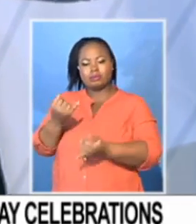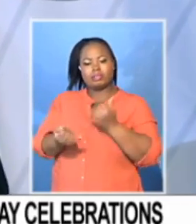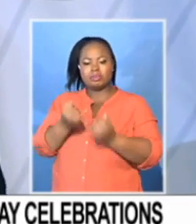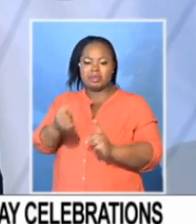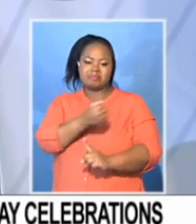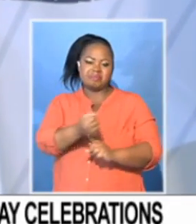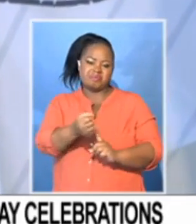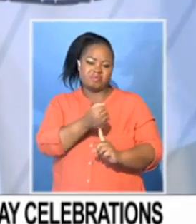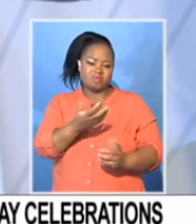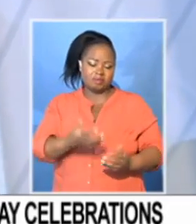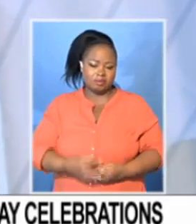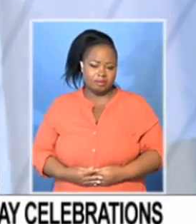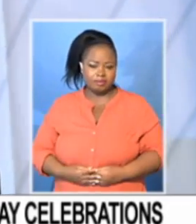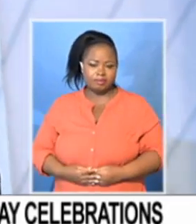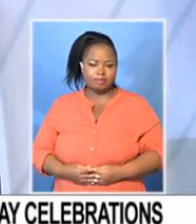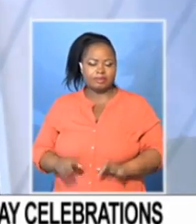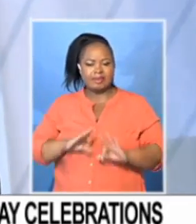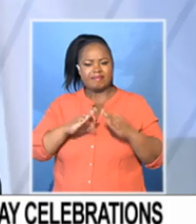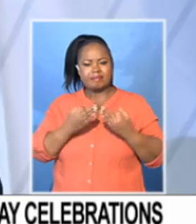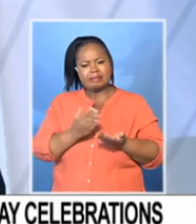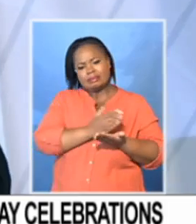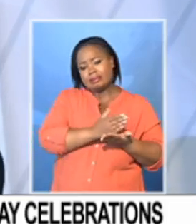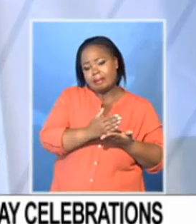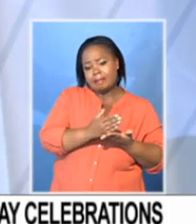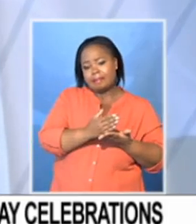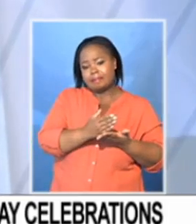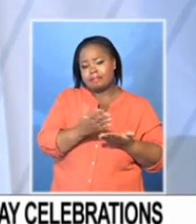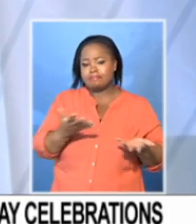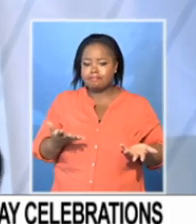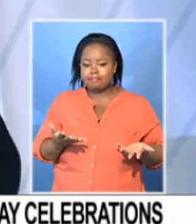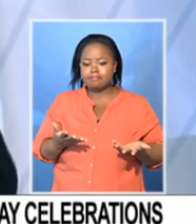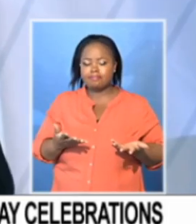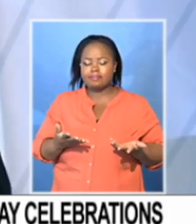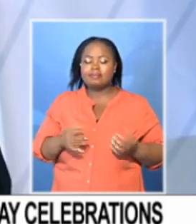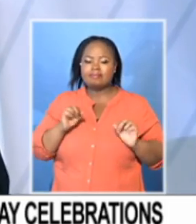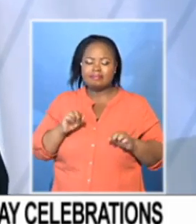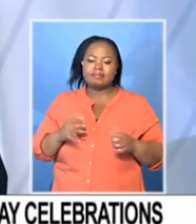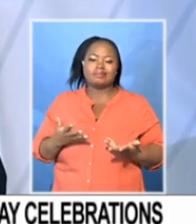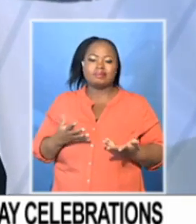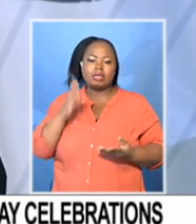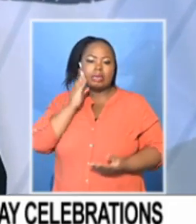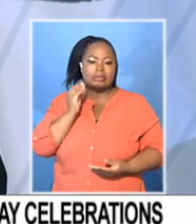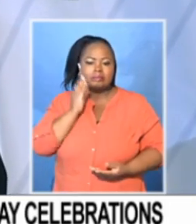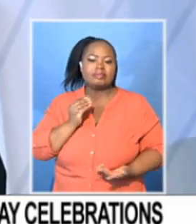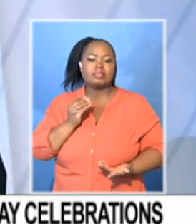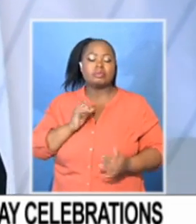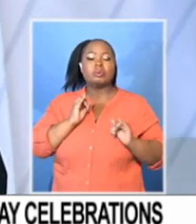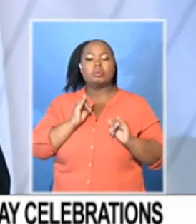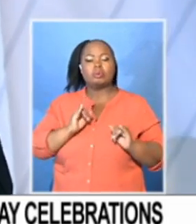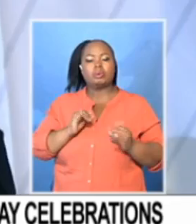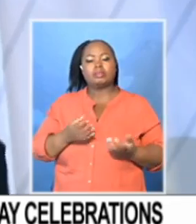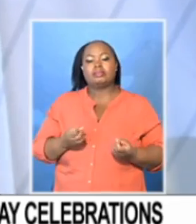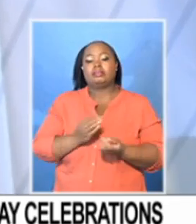Other families have to confront the tragedy of